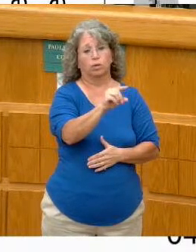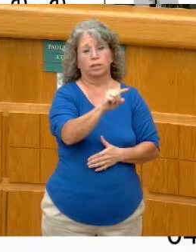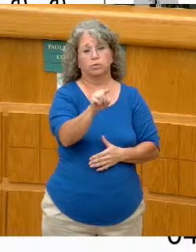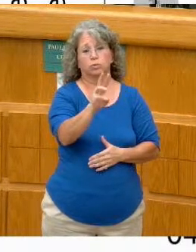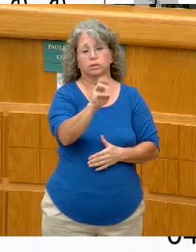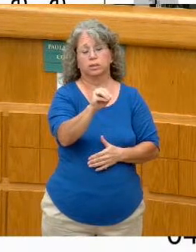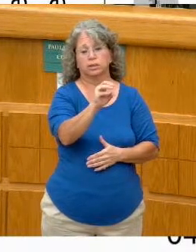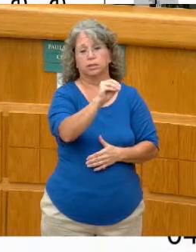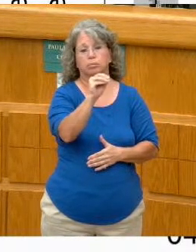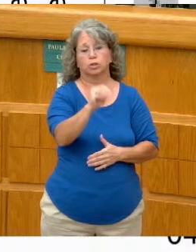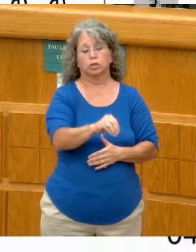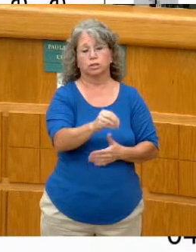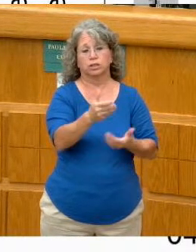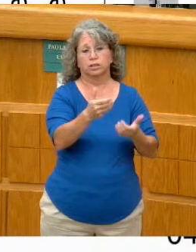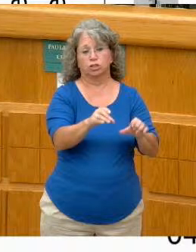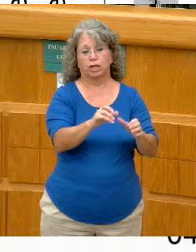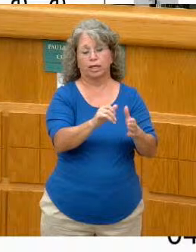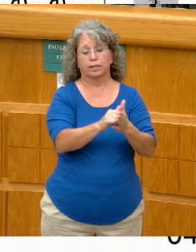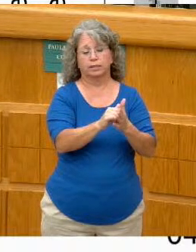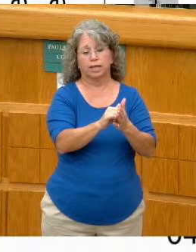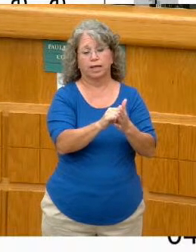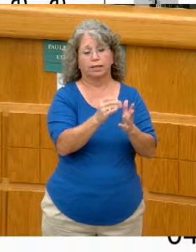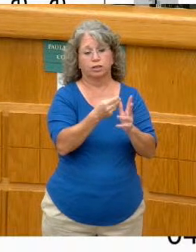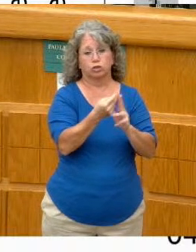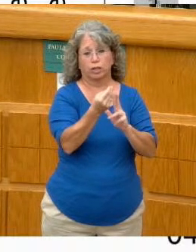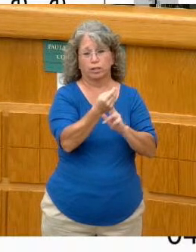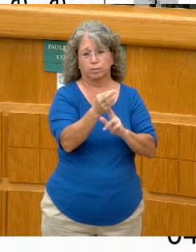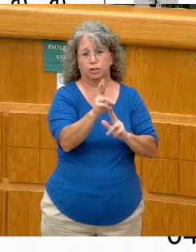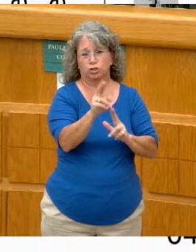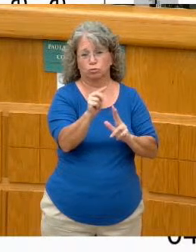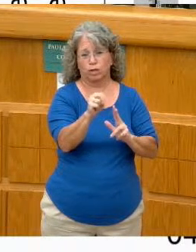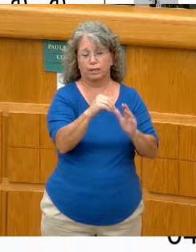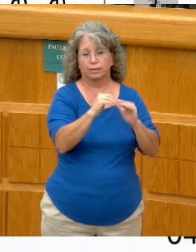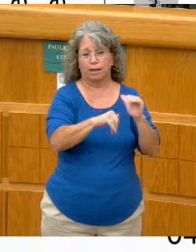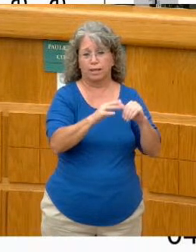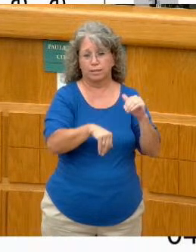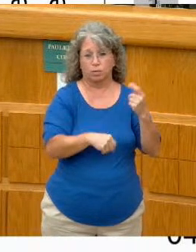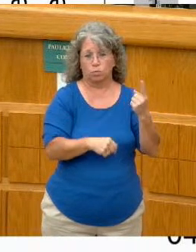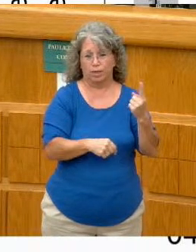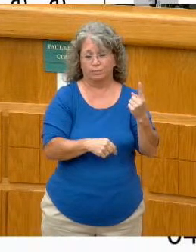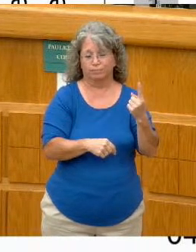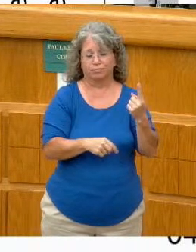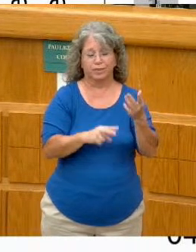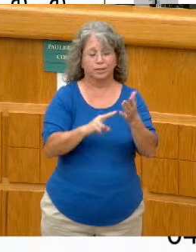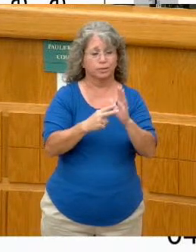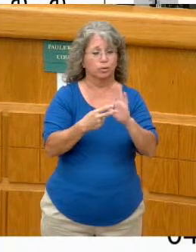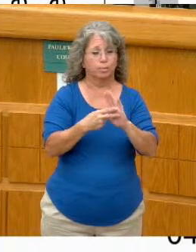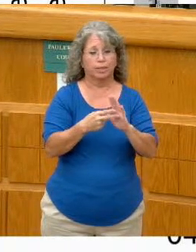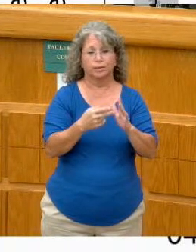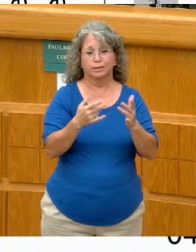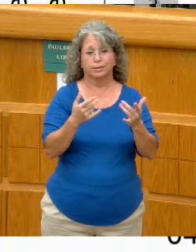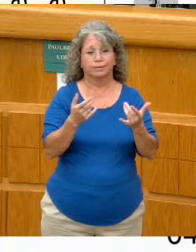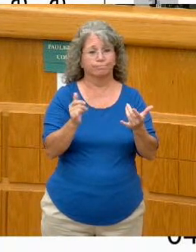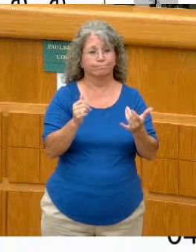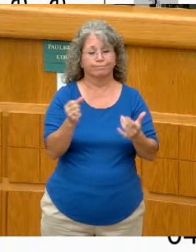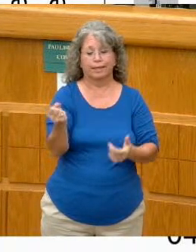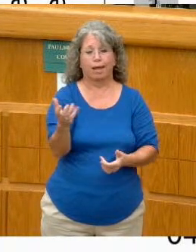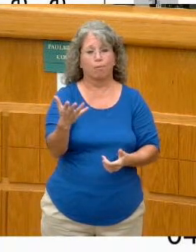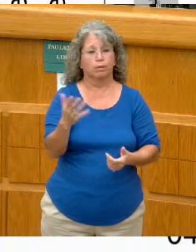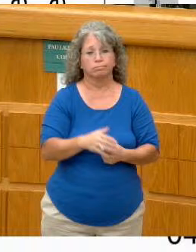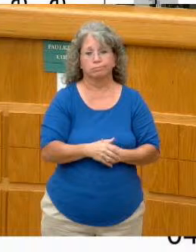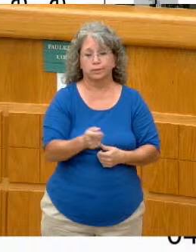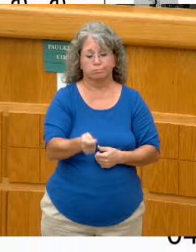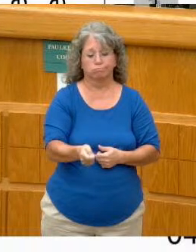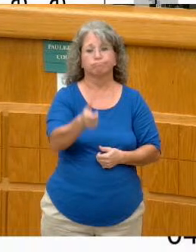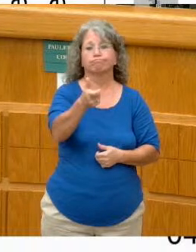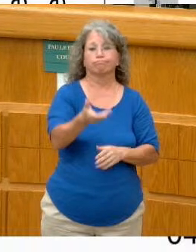the transmission rate is less than 1. And what that equates to is it's a coin flip right now. It's a 50% chance that it's lower